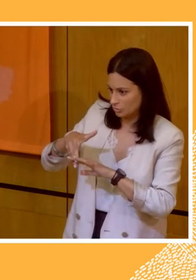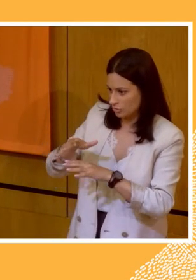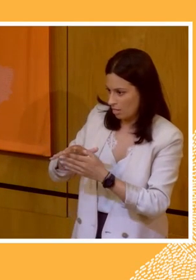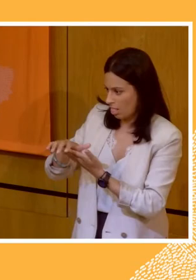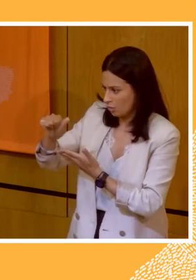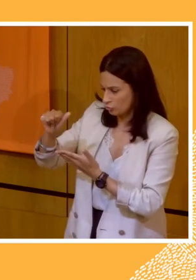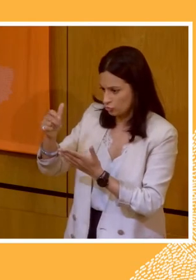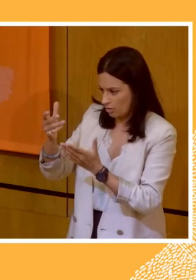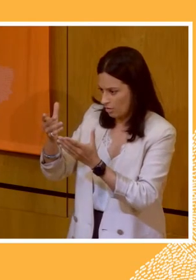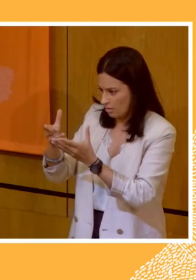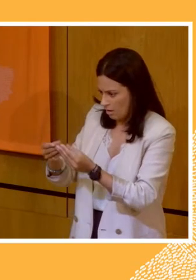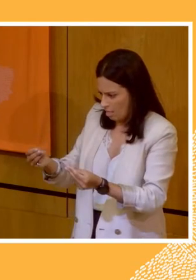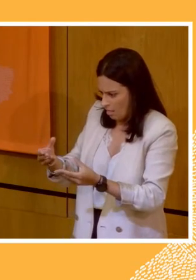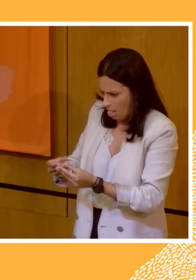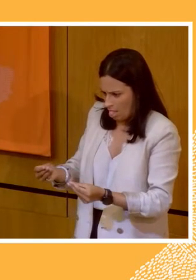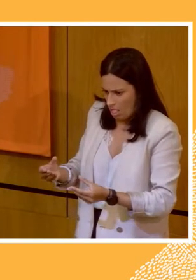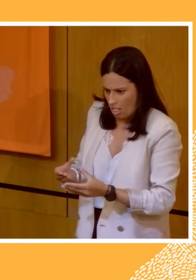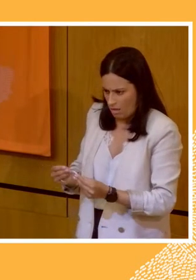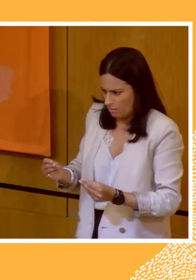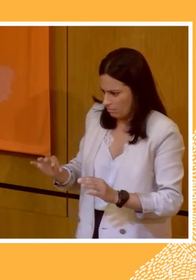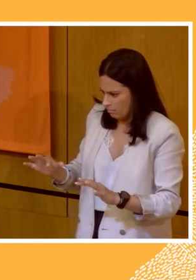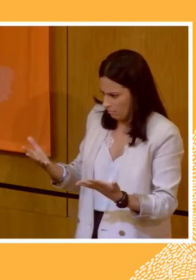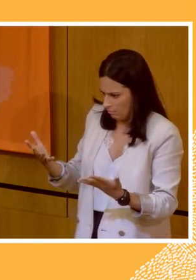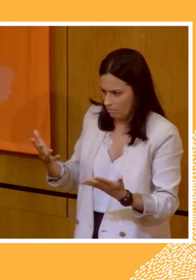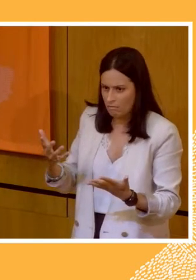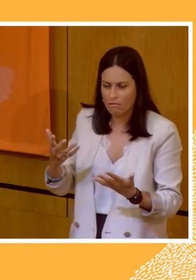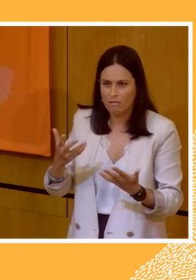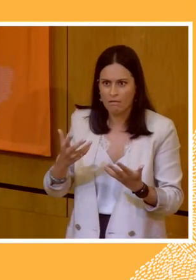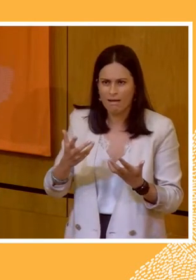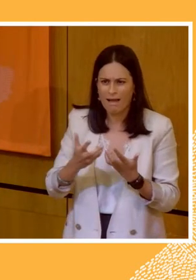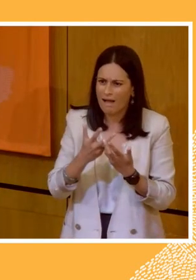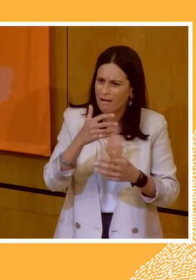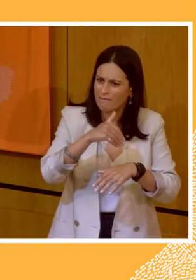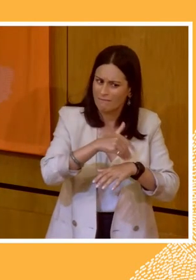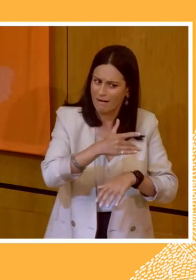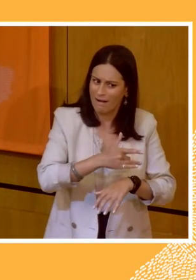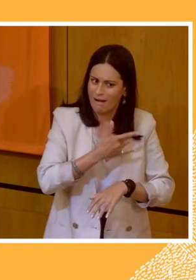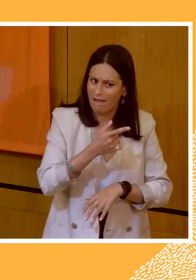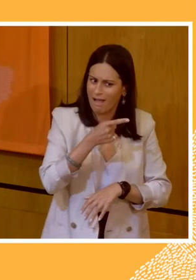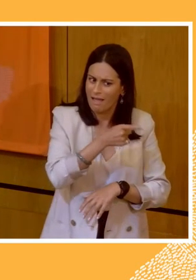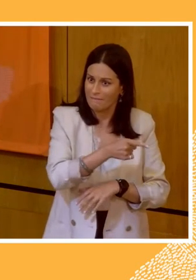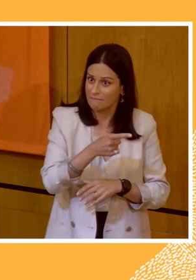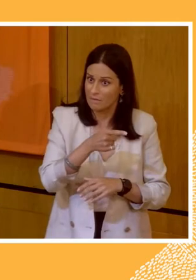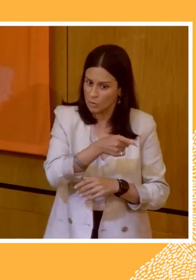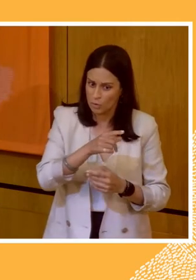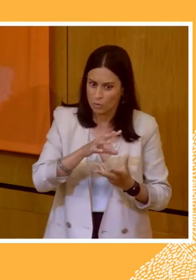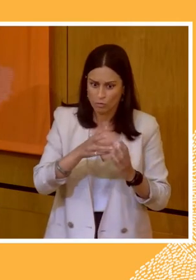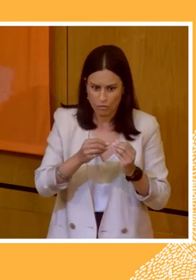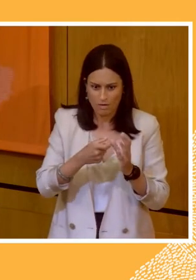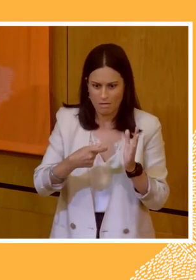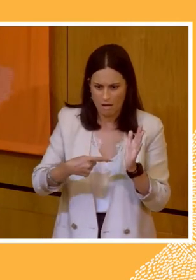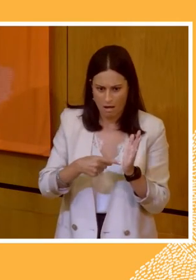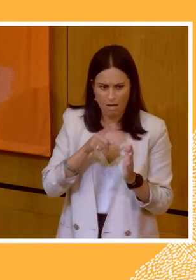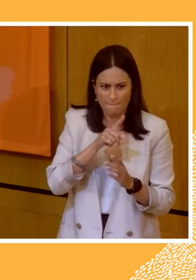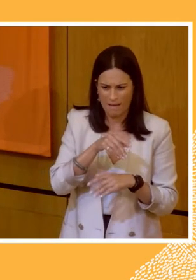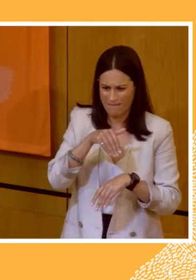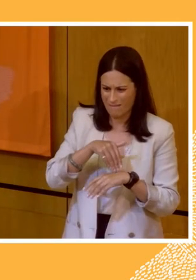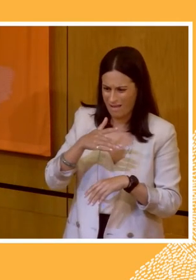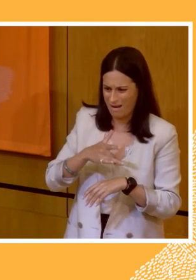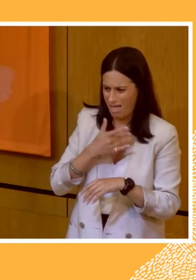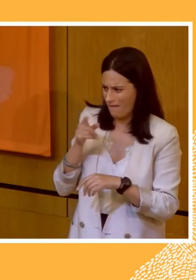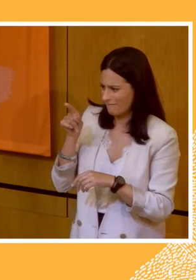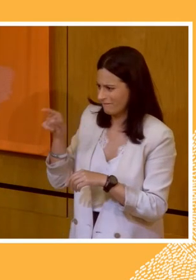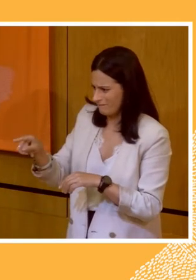lost, how does it affect you? Like, how does it affect your life? And like, what do you feel when you go to these places and any of these